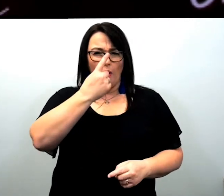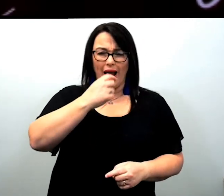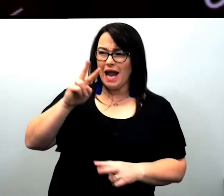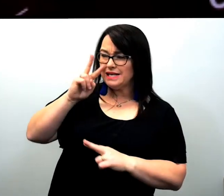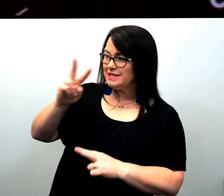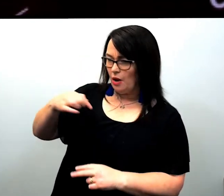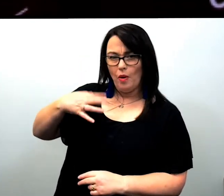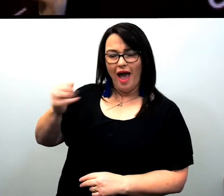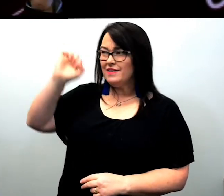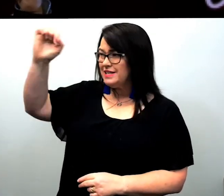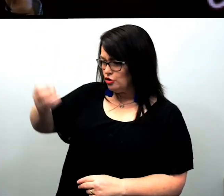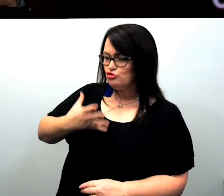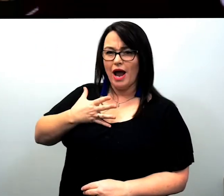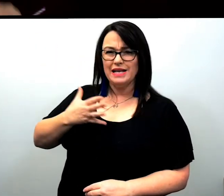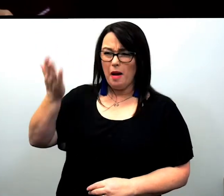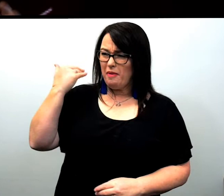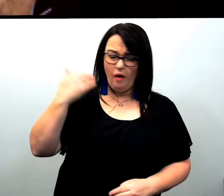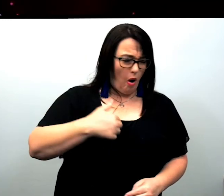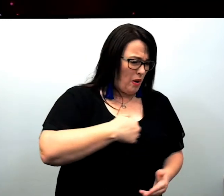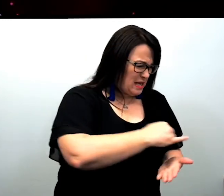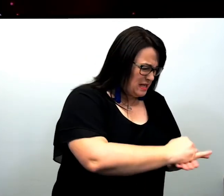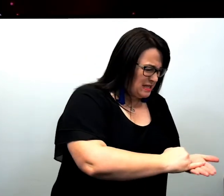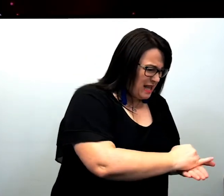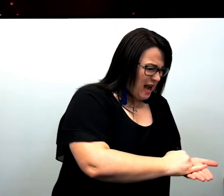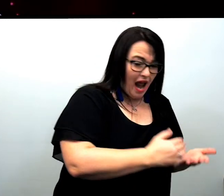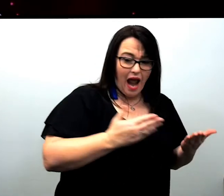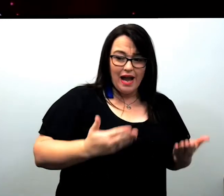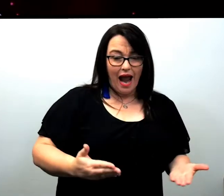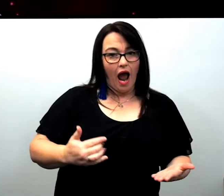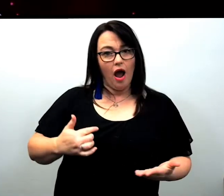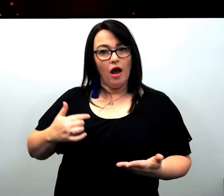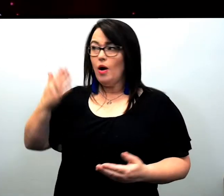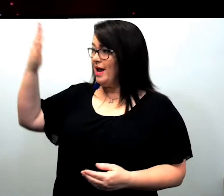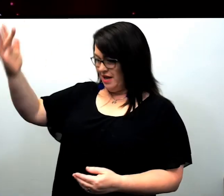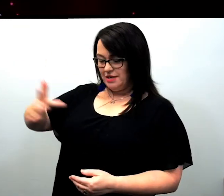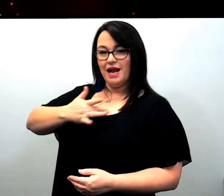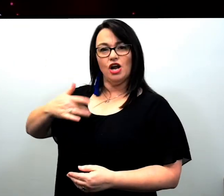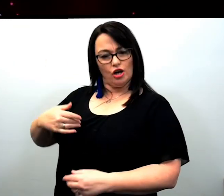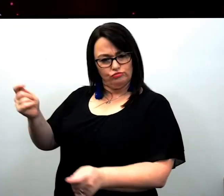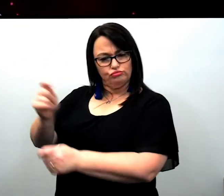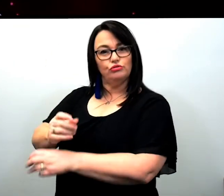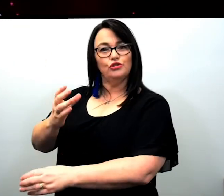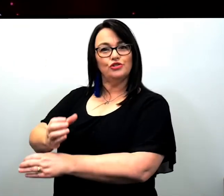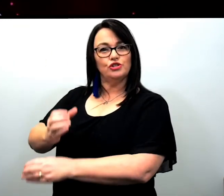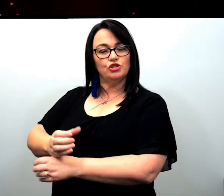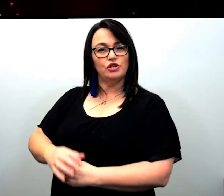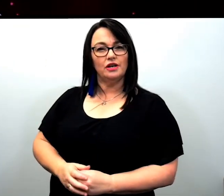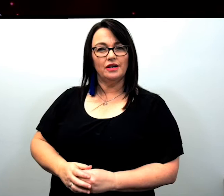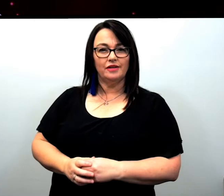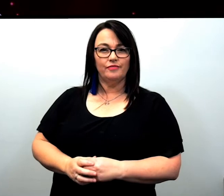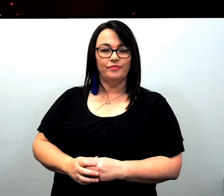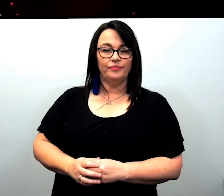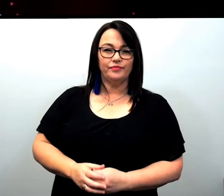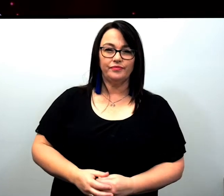saints. We're no longer saint. We're not sinners saved by grace after you get saved. We're now saints that sometimes mess up, but